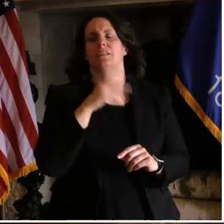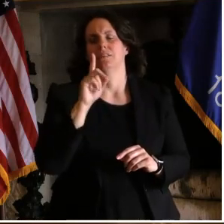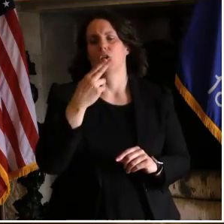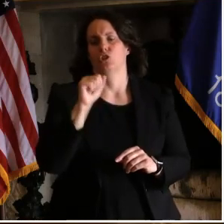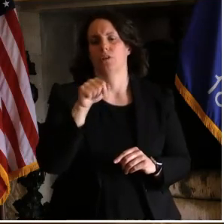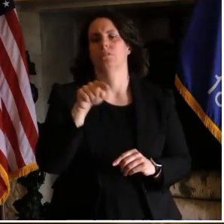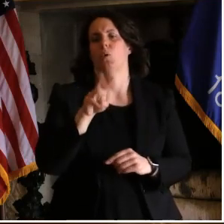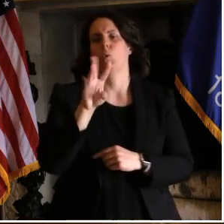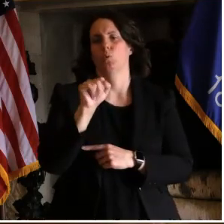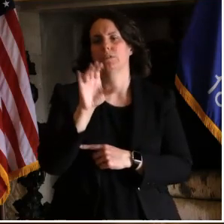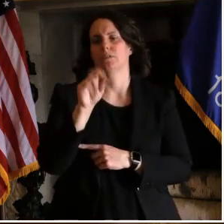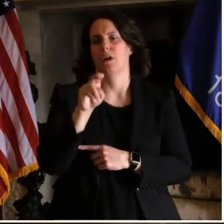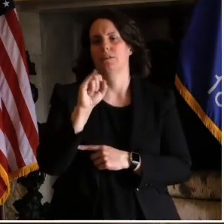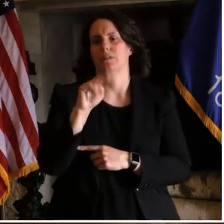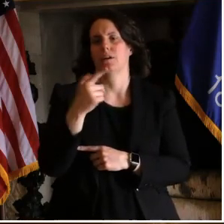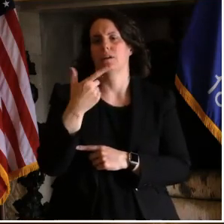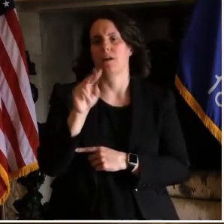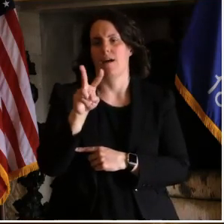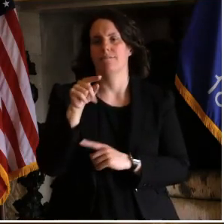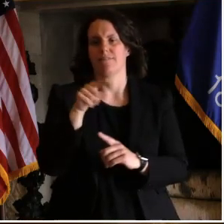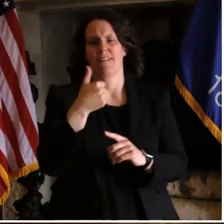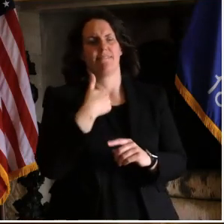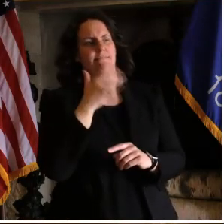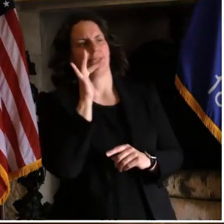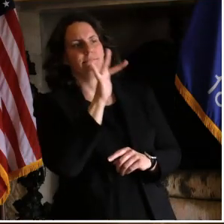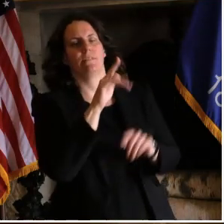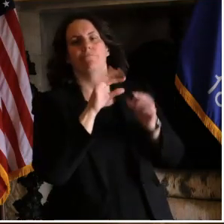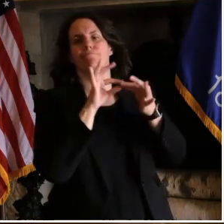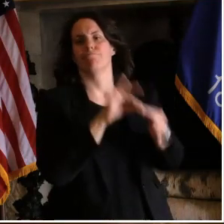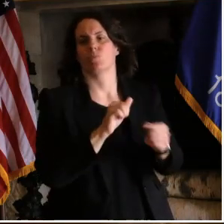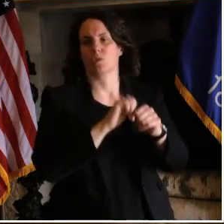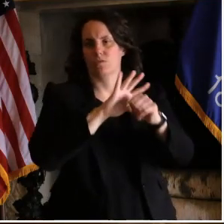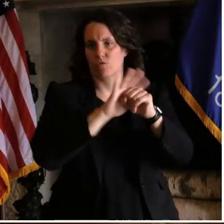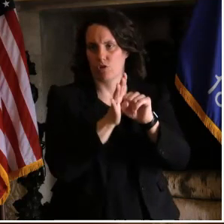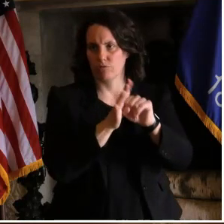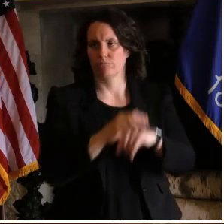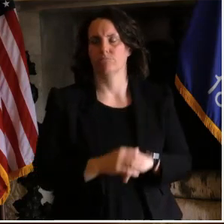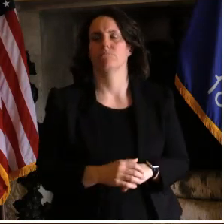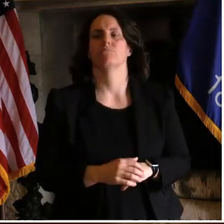dhs.wisconsin.gov, where we'll have updates on this pandemic response. And also, we will